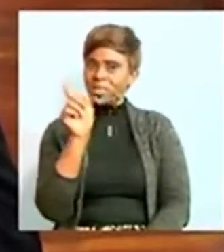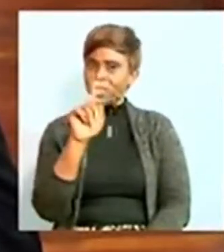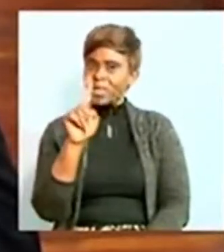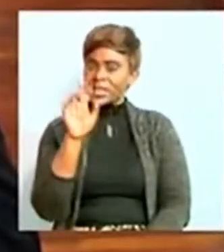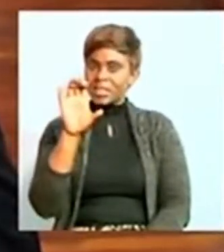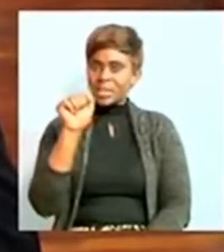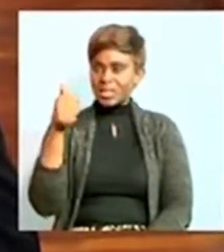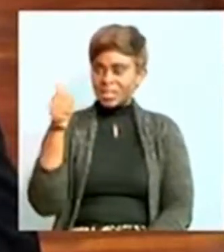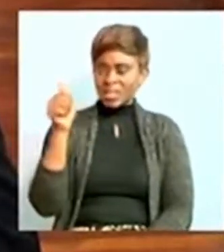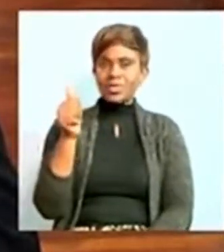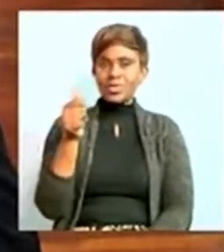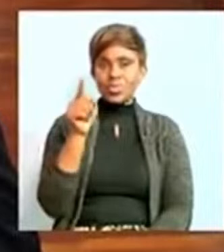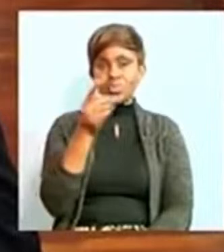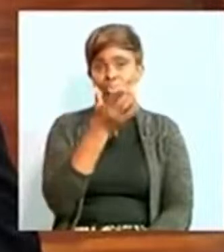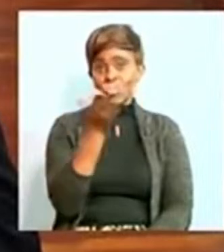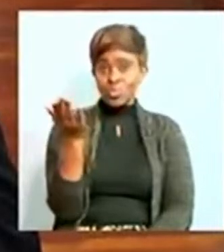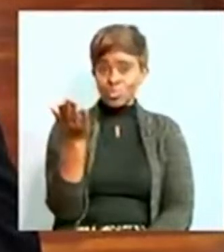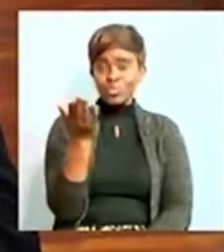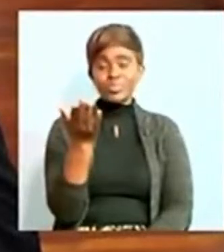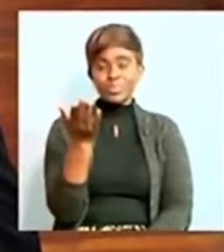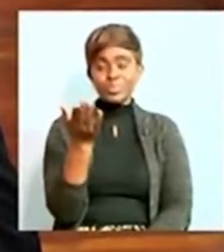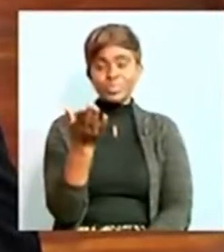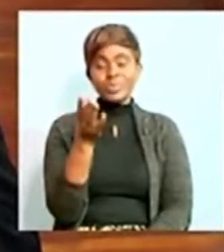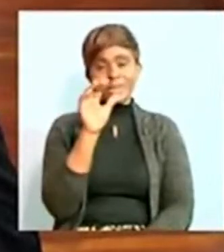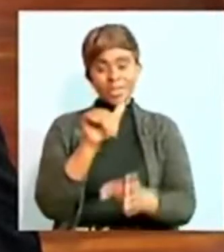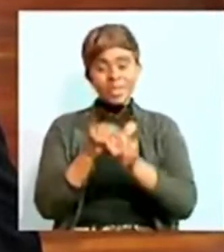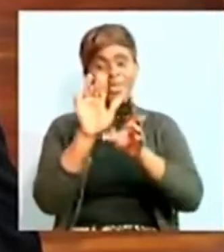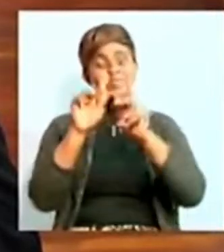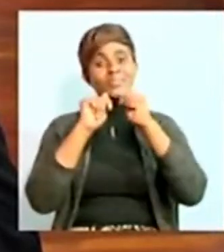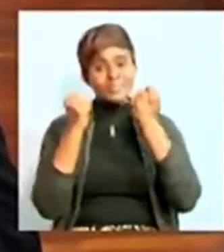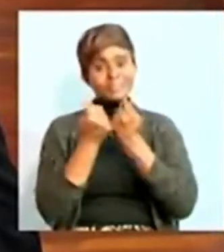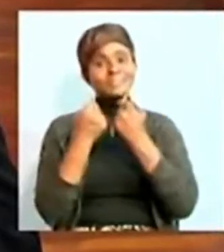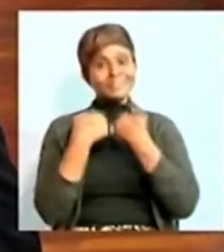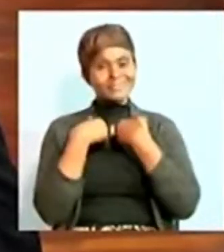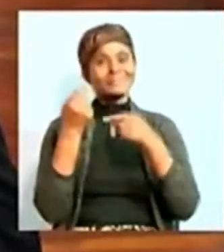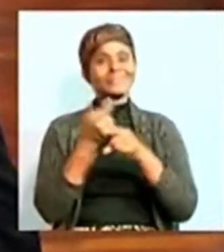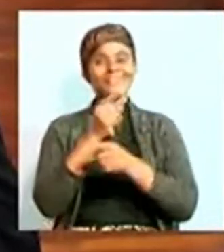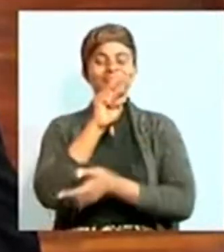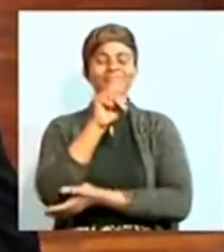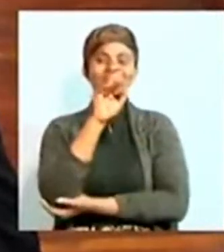you have one of those in your team for Mitete.